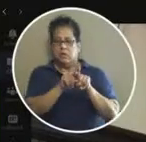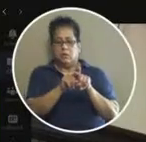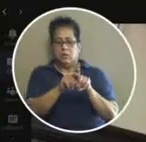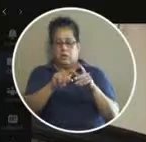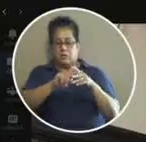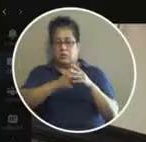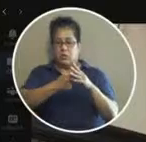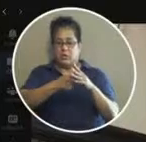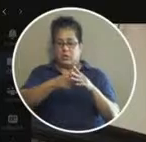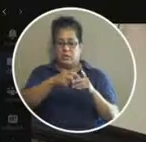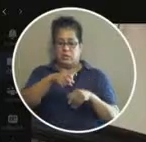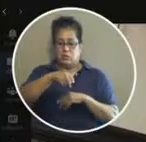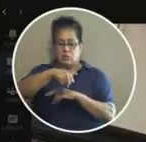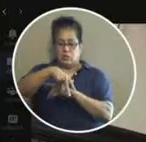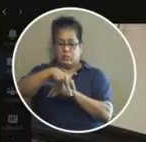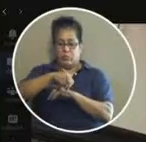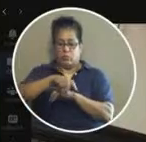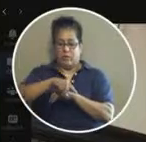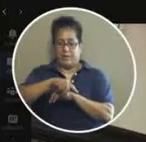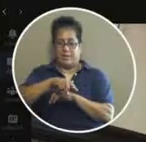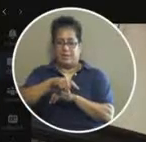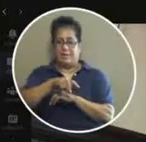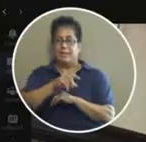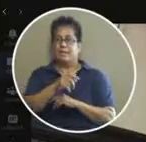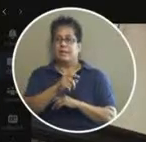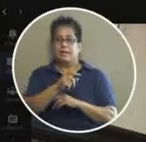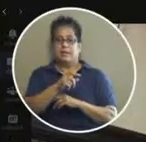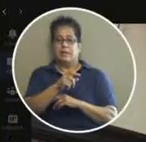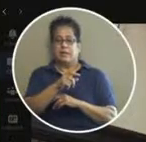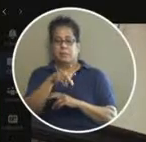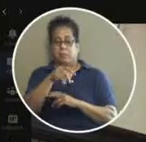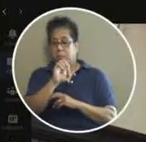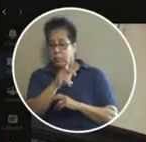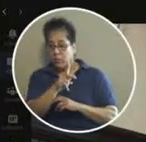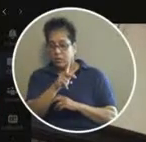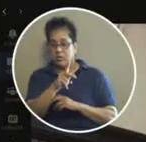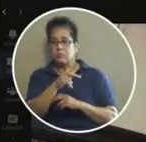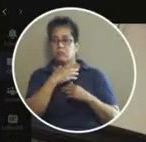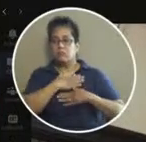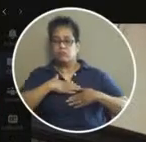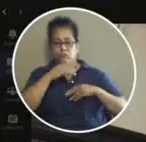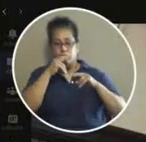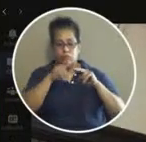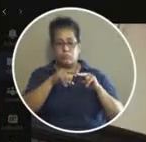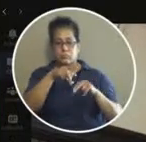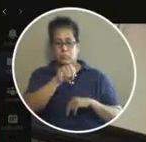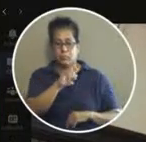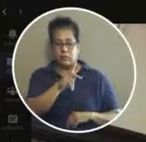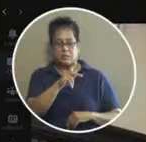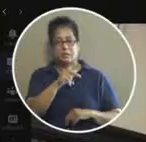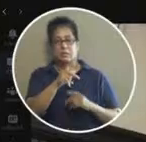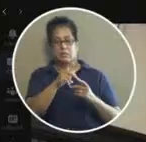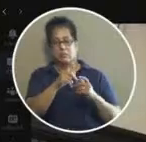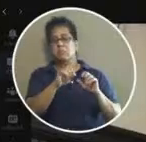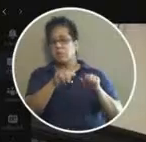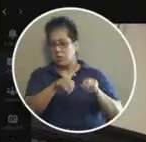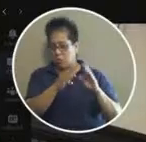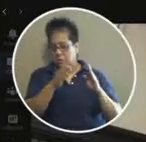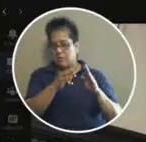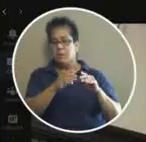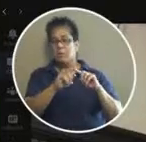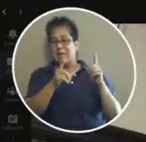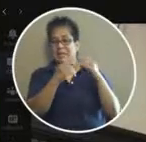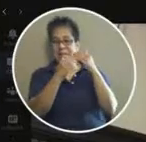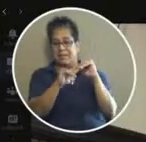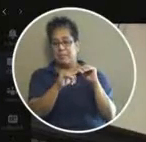12:01 a.m. on June 19th, amusement parks and carnivals shall operate at no more